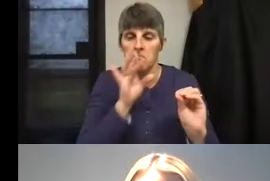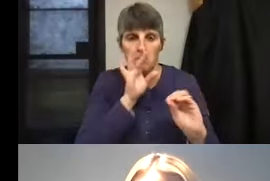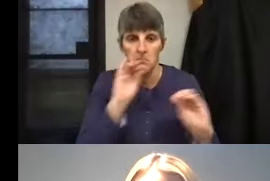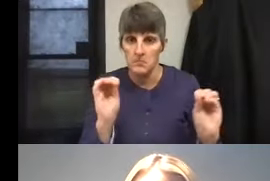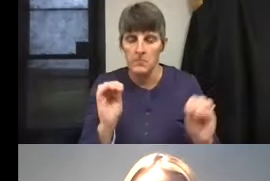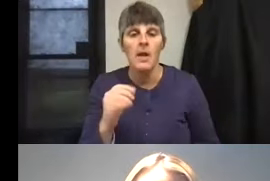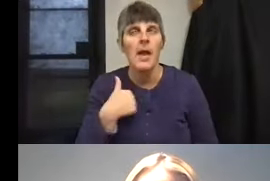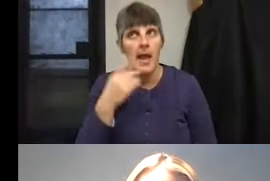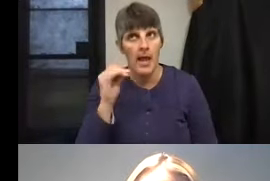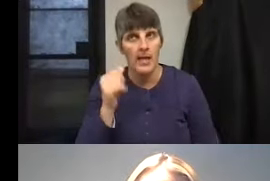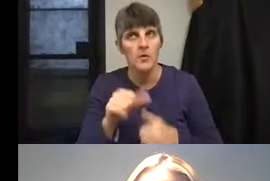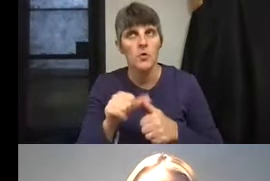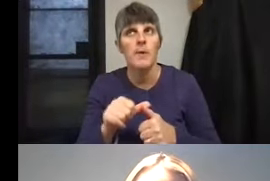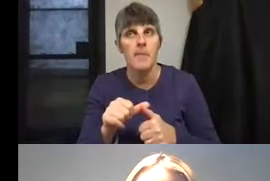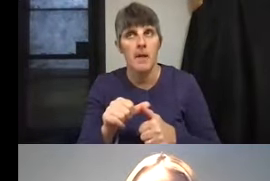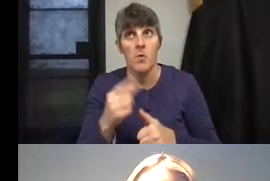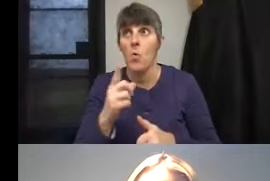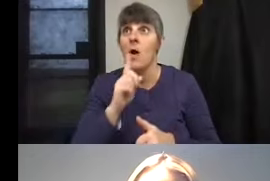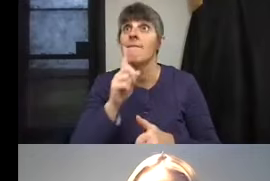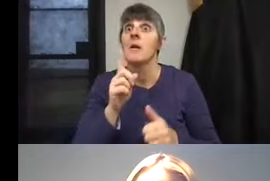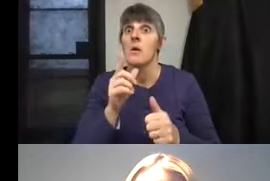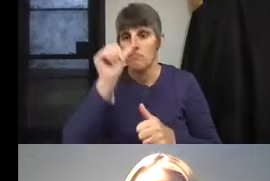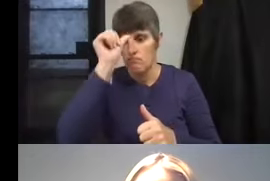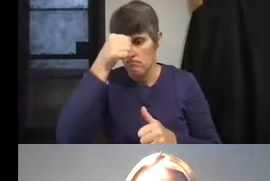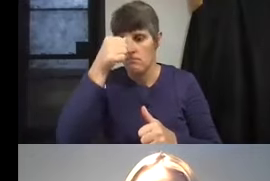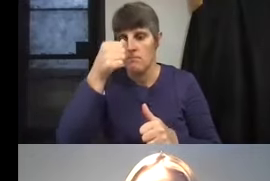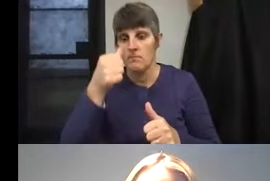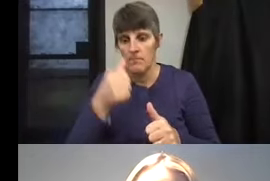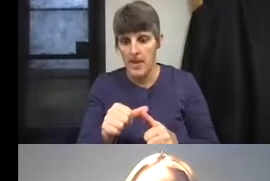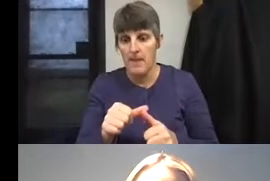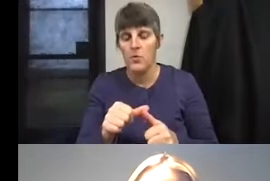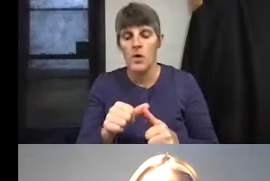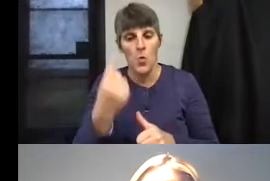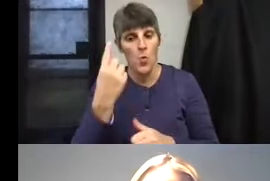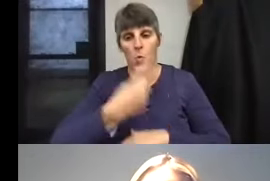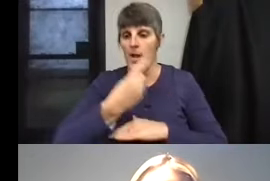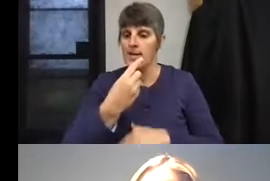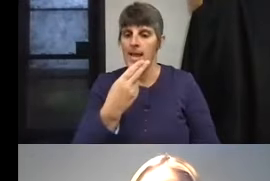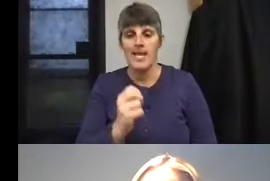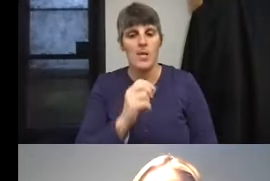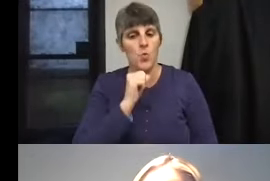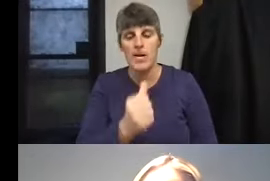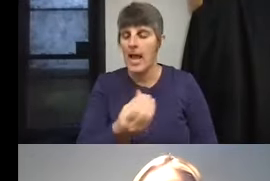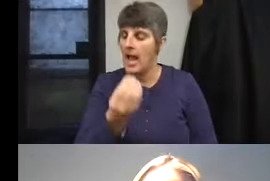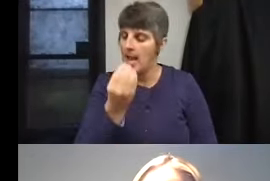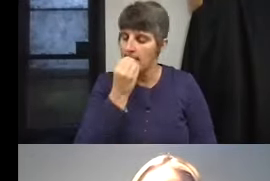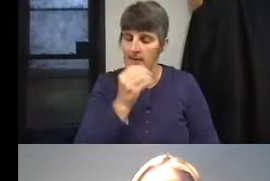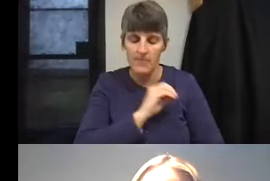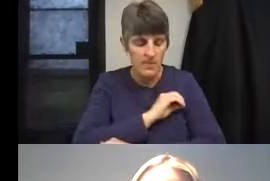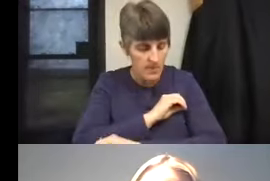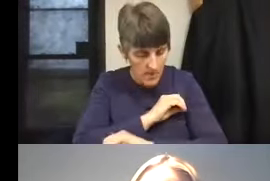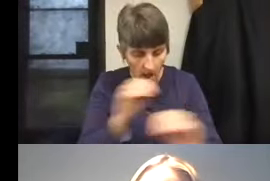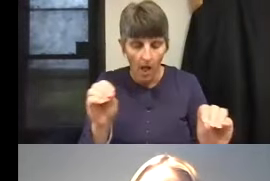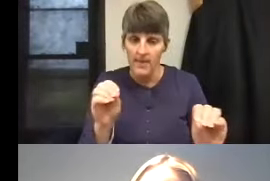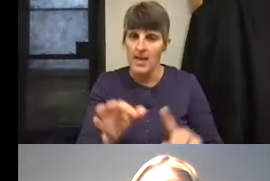And I do remember one very key memory I had was there was one day where he would not eat anything except